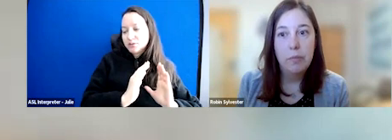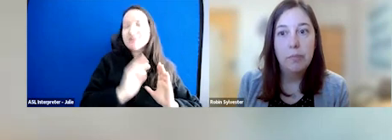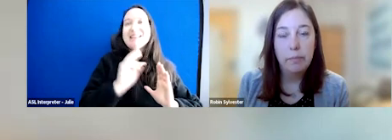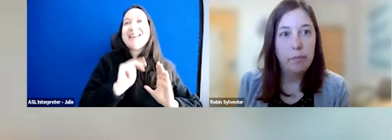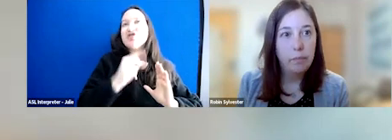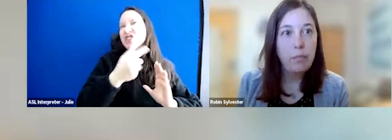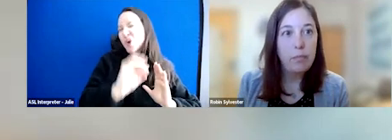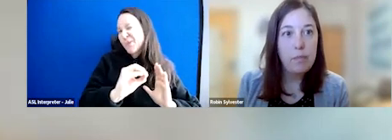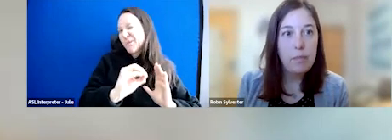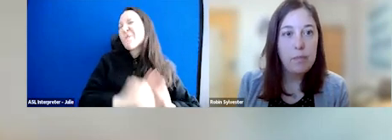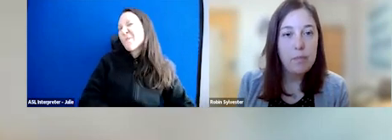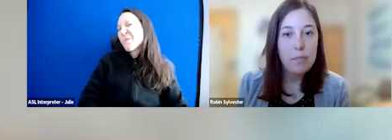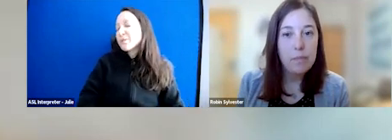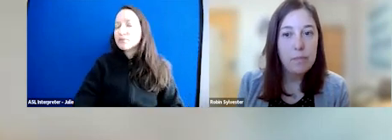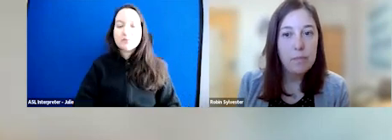NGOs.